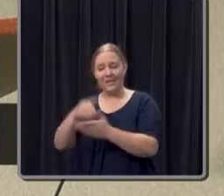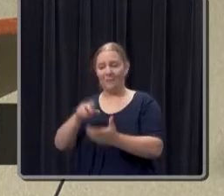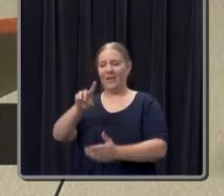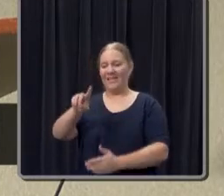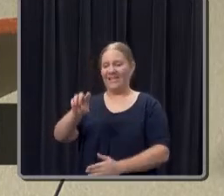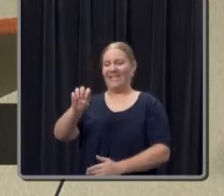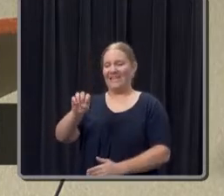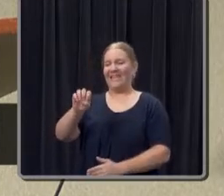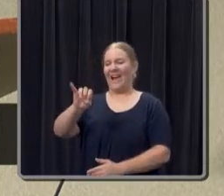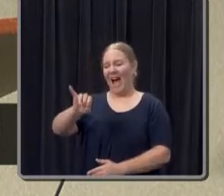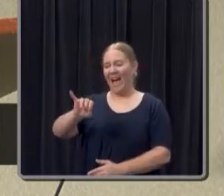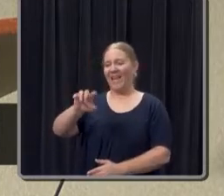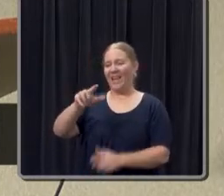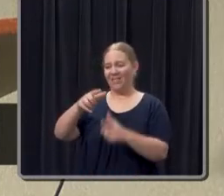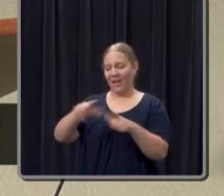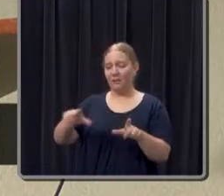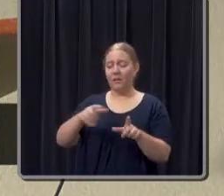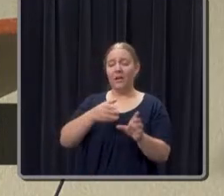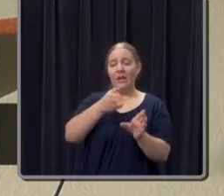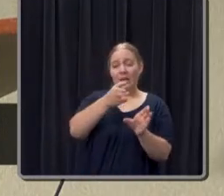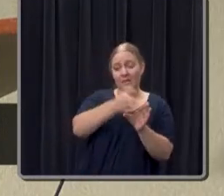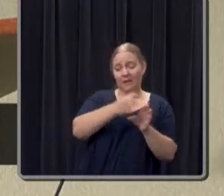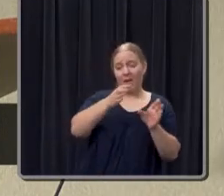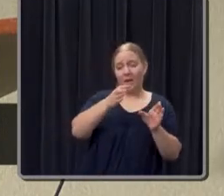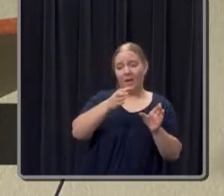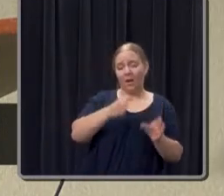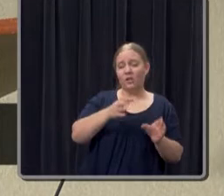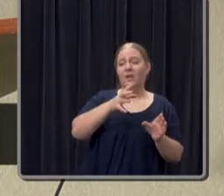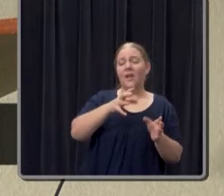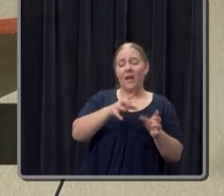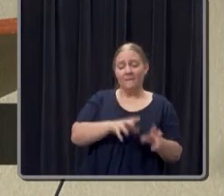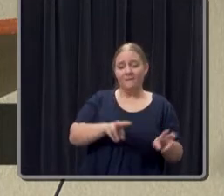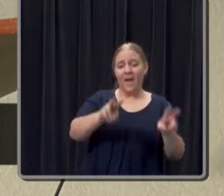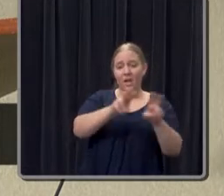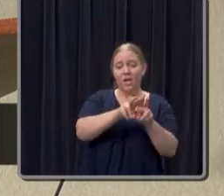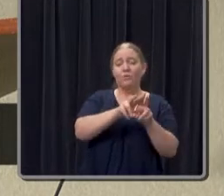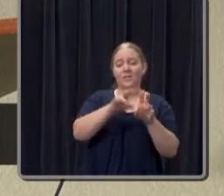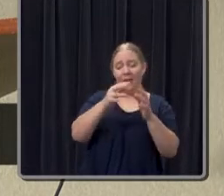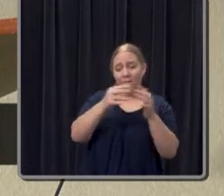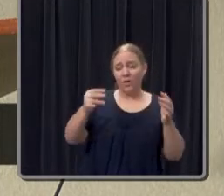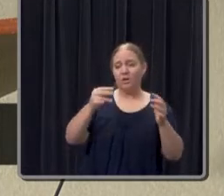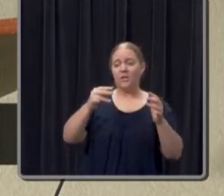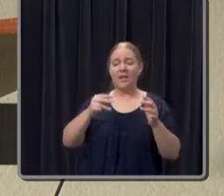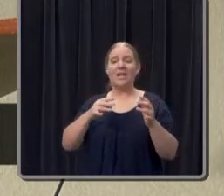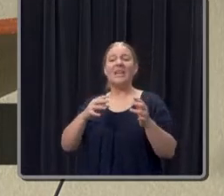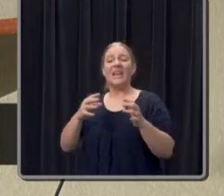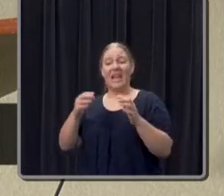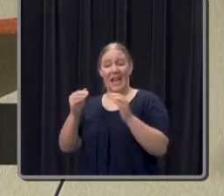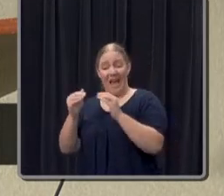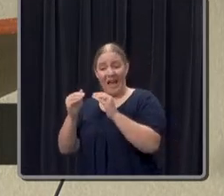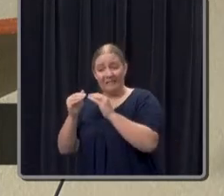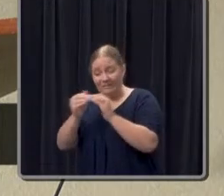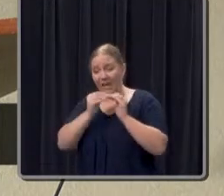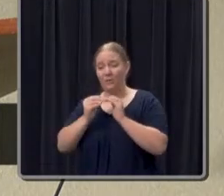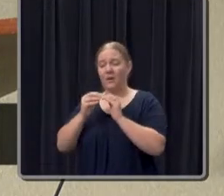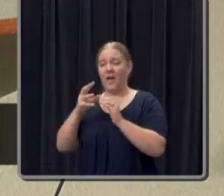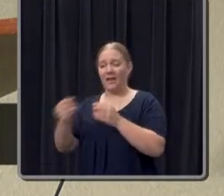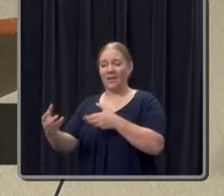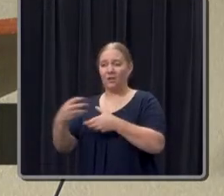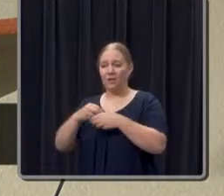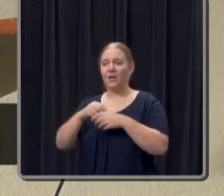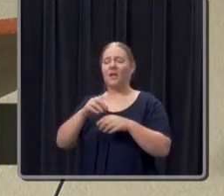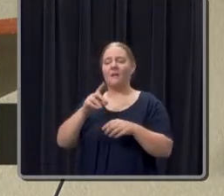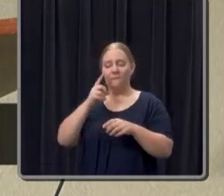DEI language. Psychology values diversity, promotes equity, fosters inclusion in a pursuit of a more just